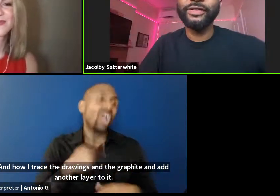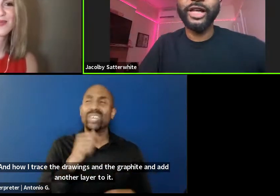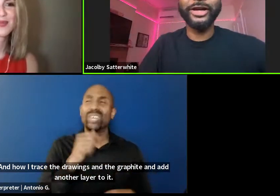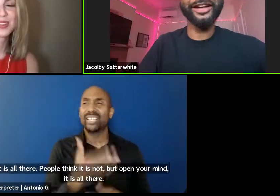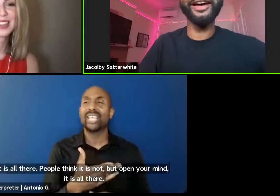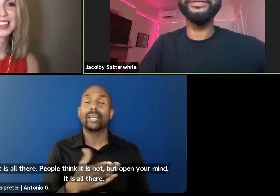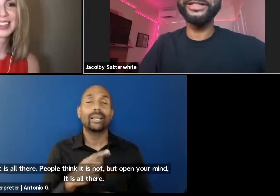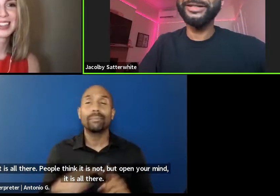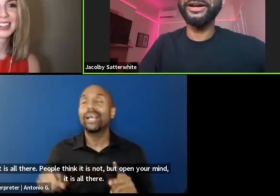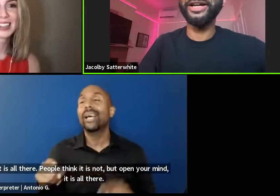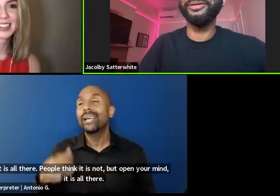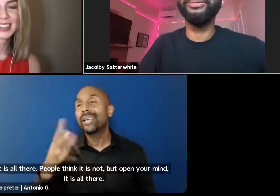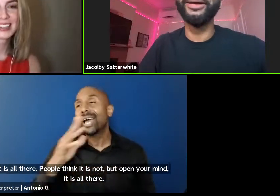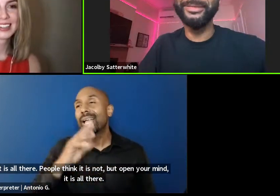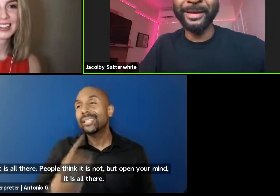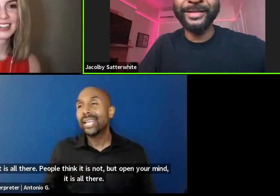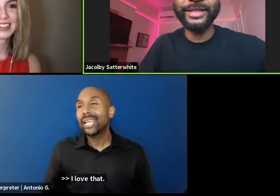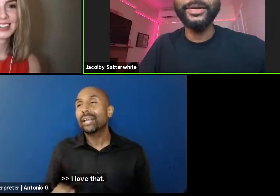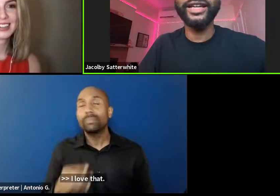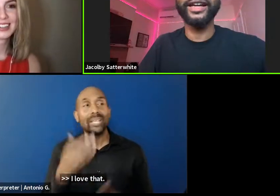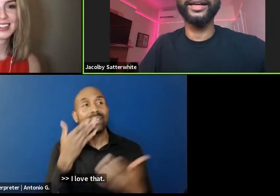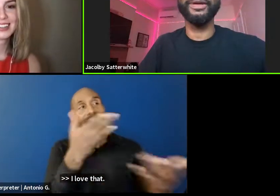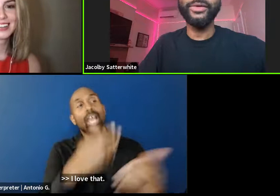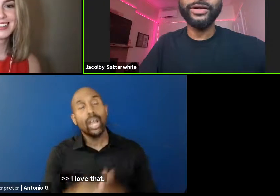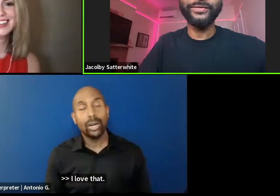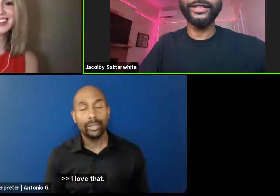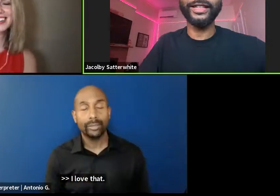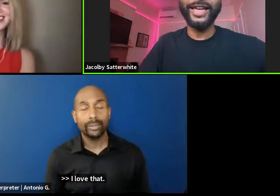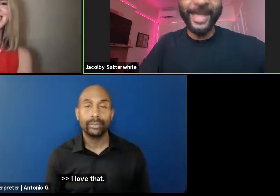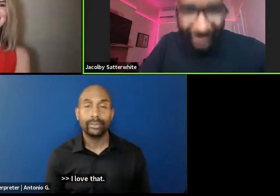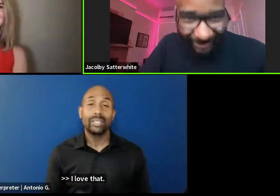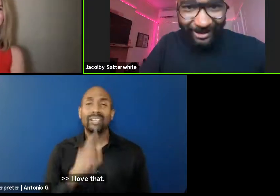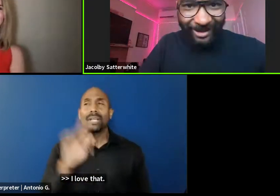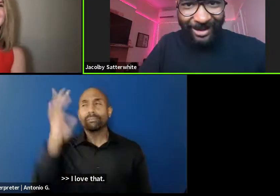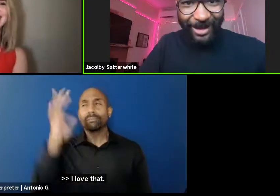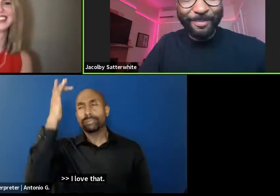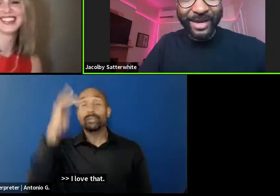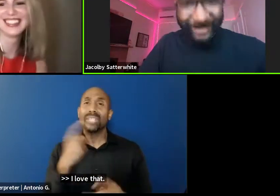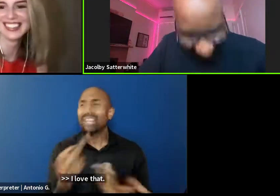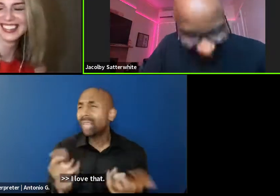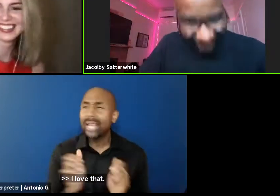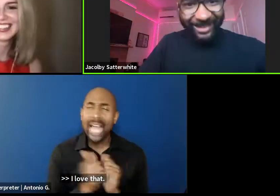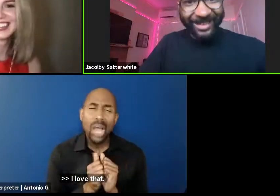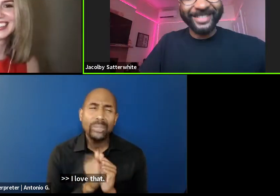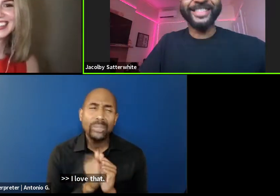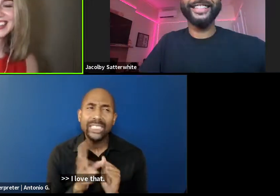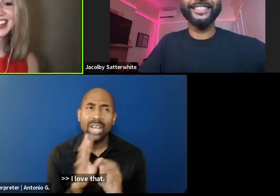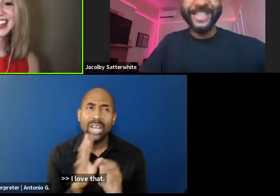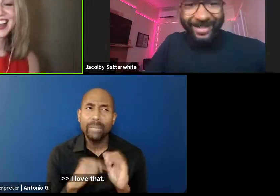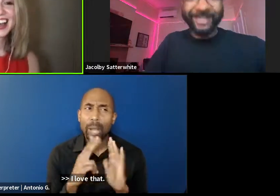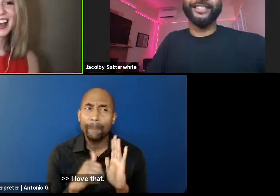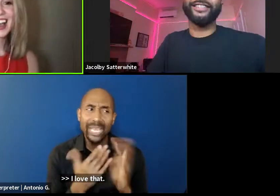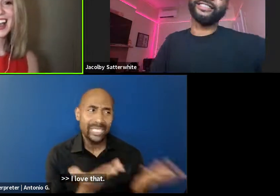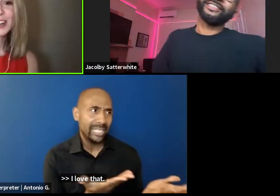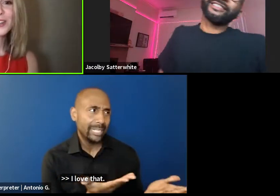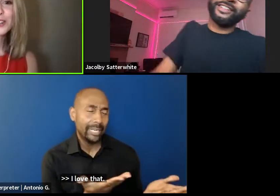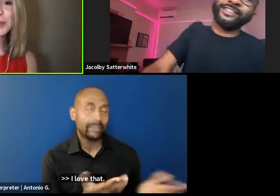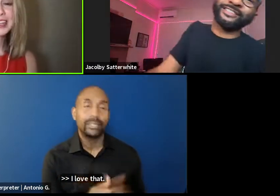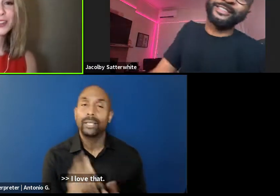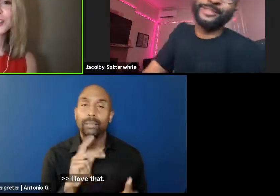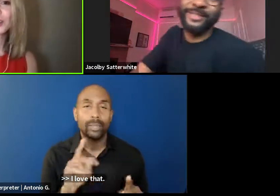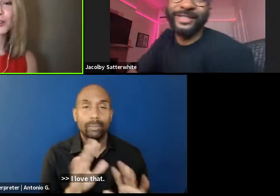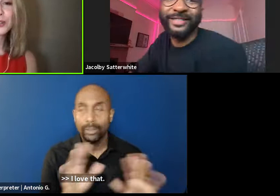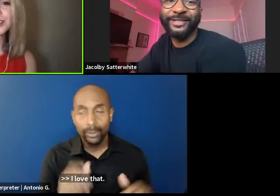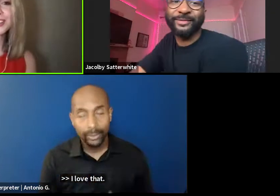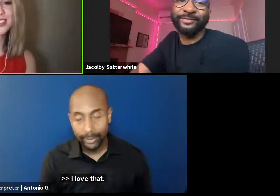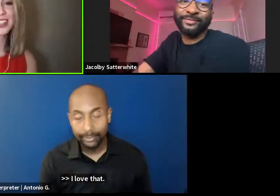when people are like, how was he talking about painting in this? I'm like, people are flat and basic. Like, it's there. I know there's